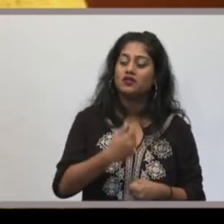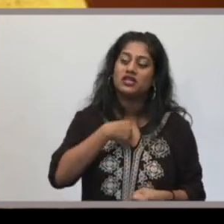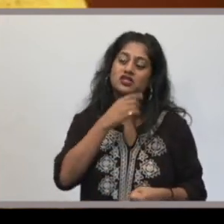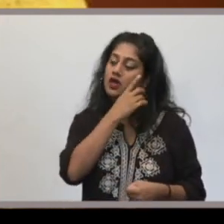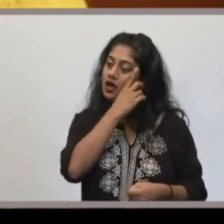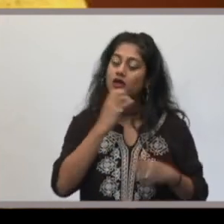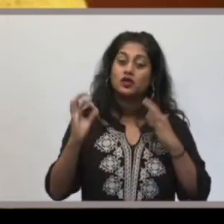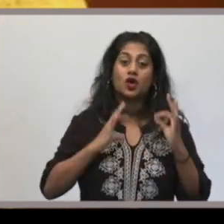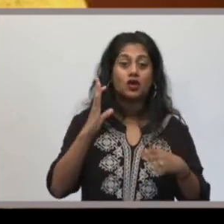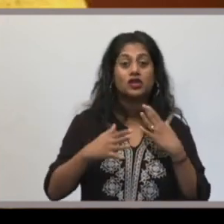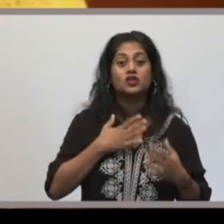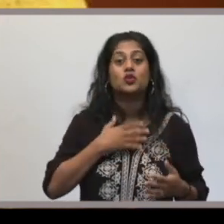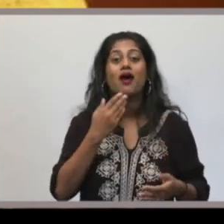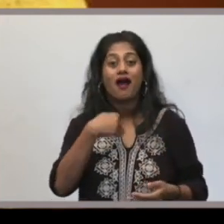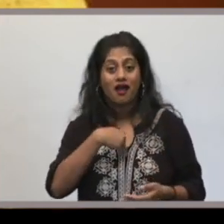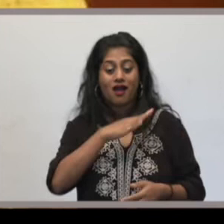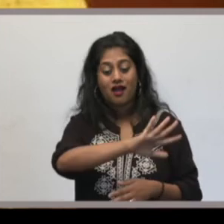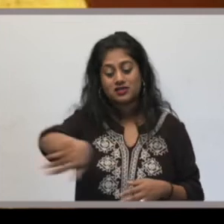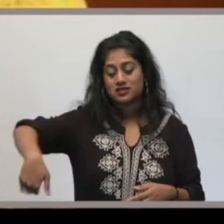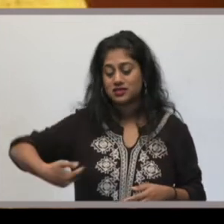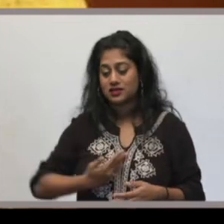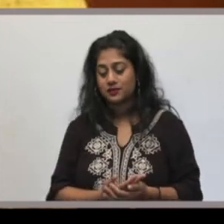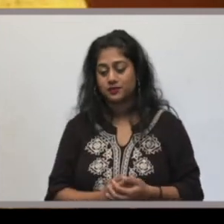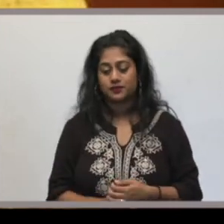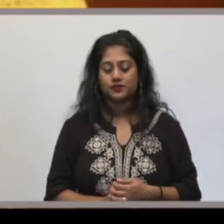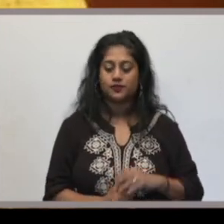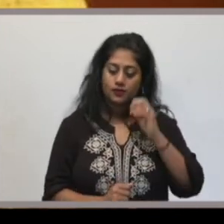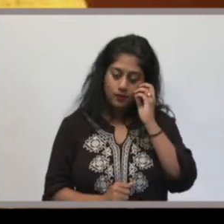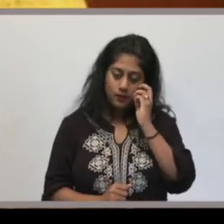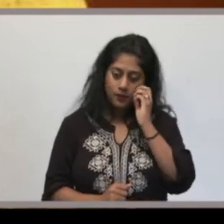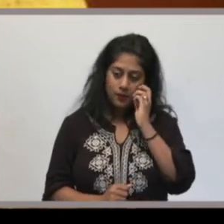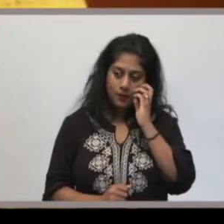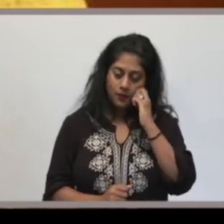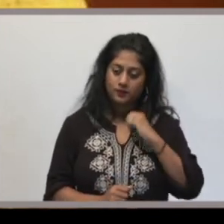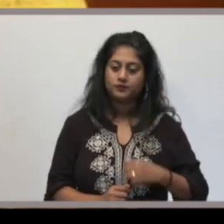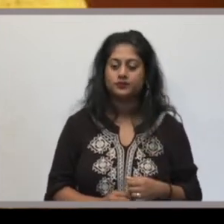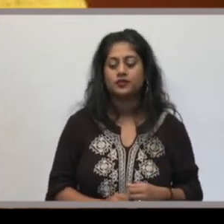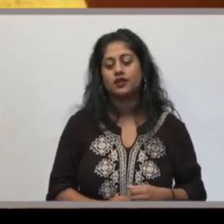financial pain and, you know, different types of